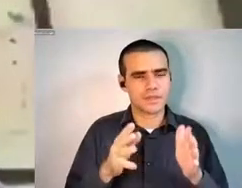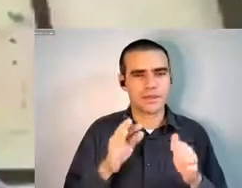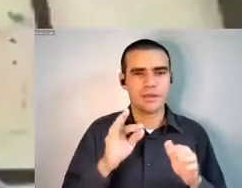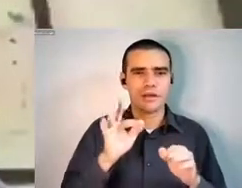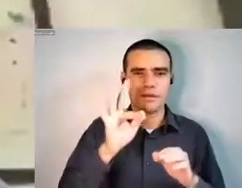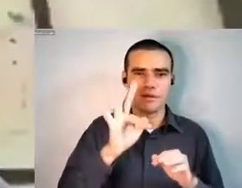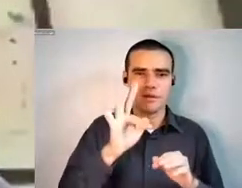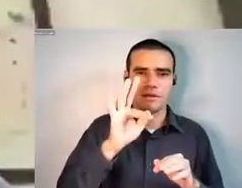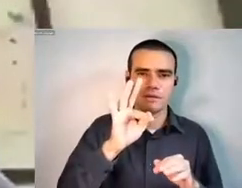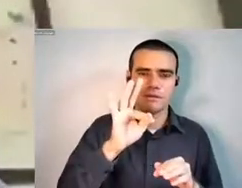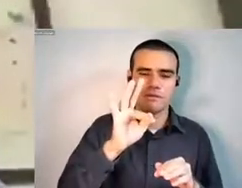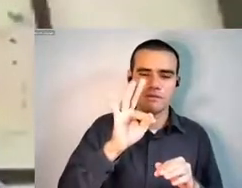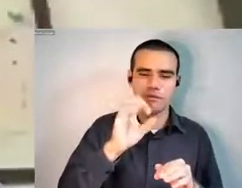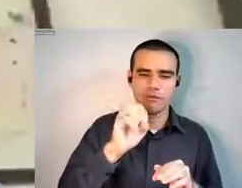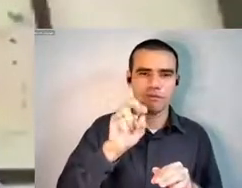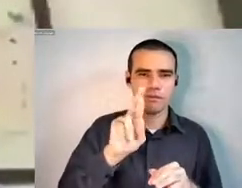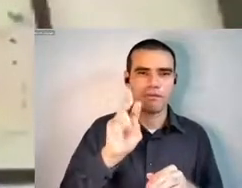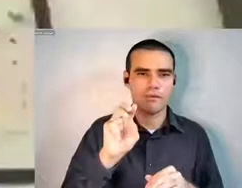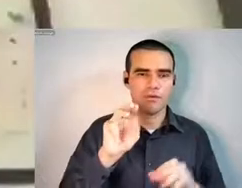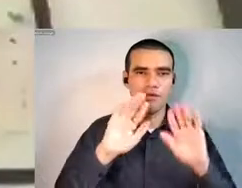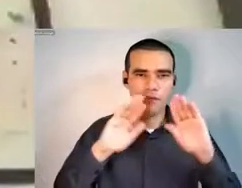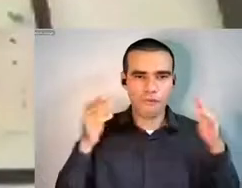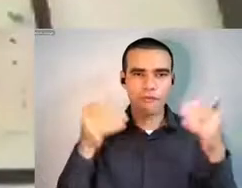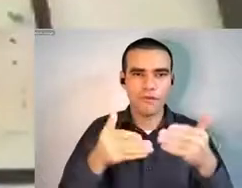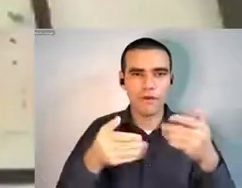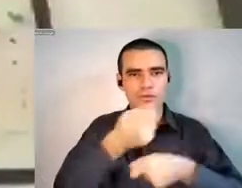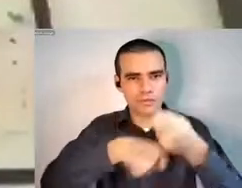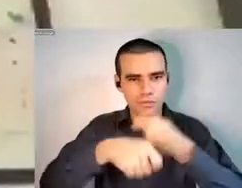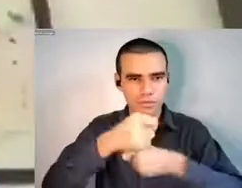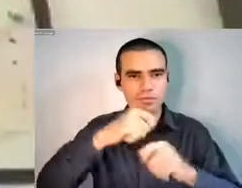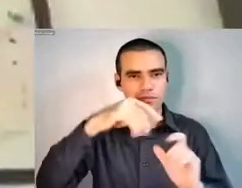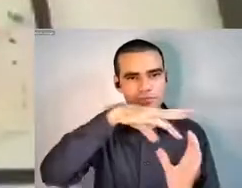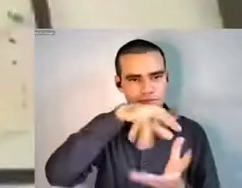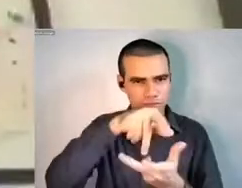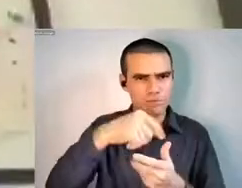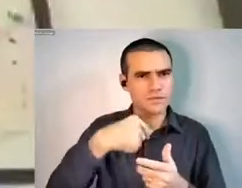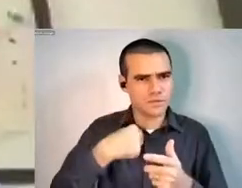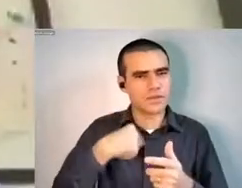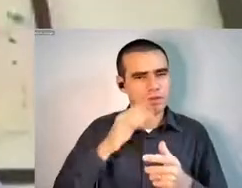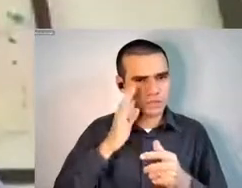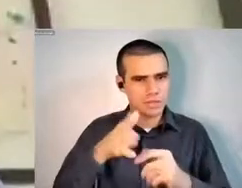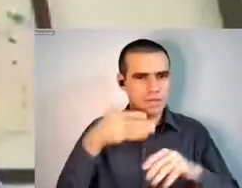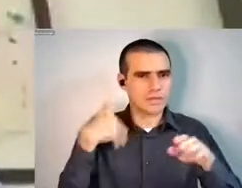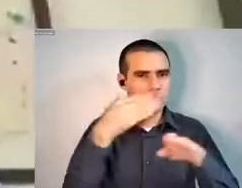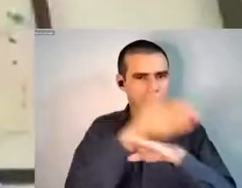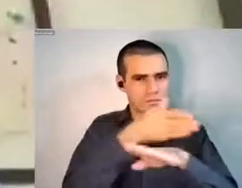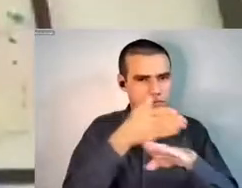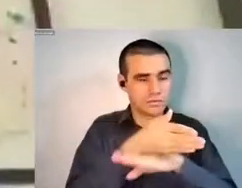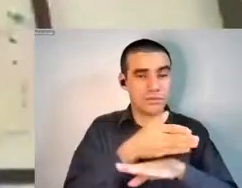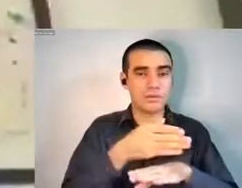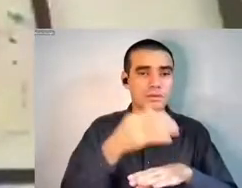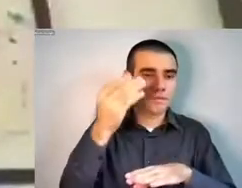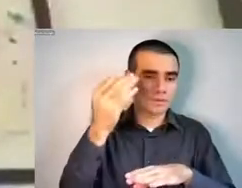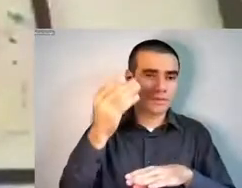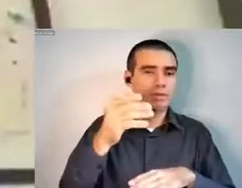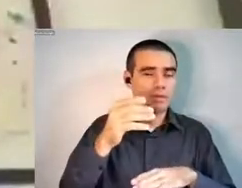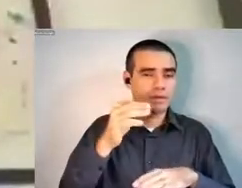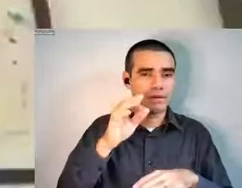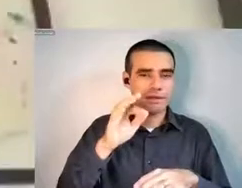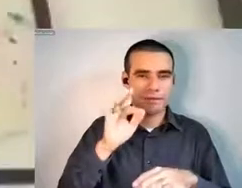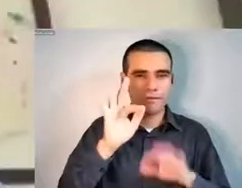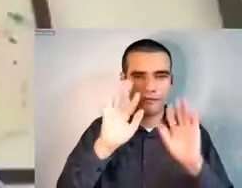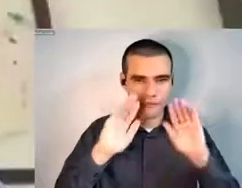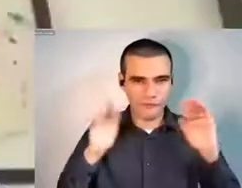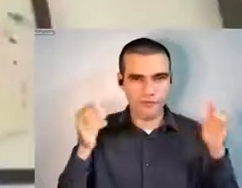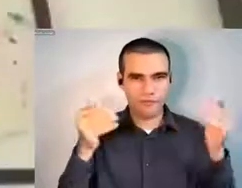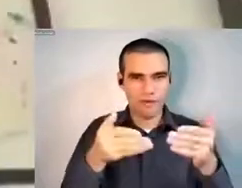I go to the World Economic Forum because I won the award in 2019. And I always tell the story in